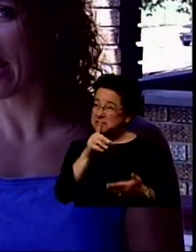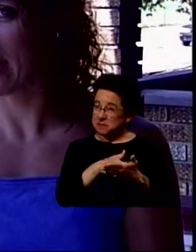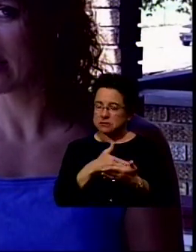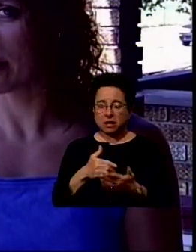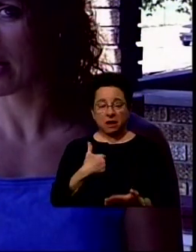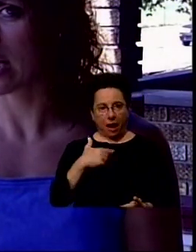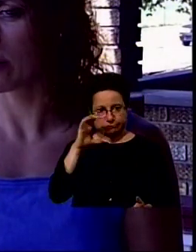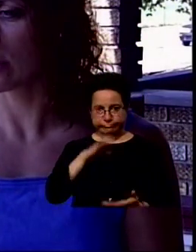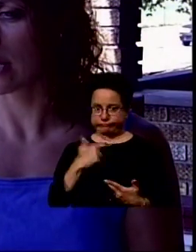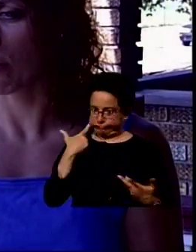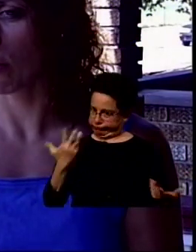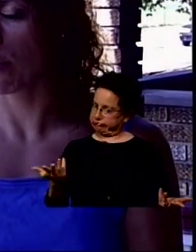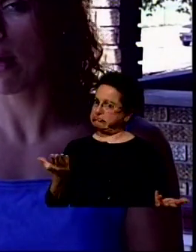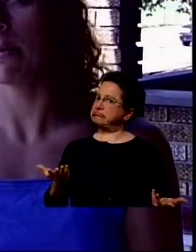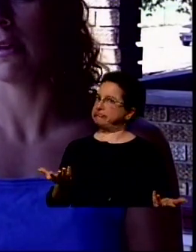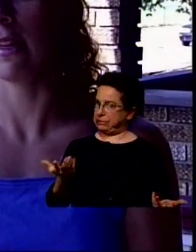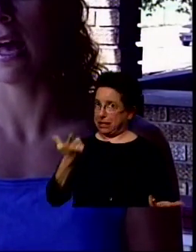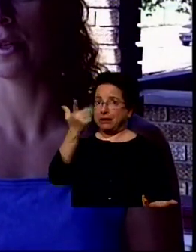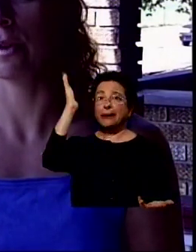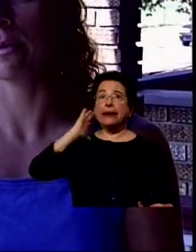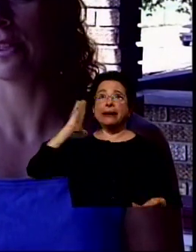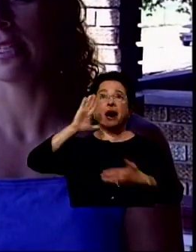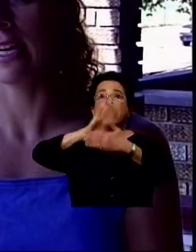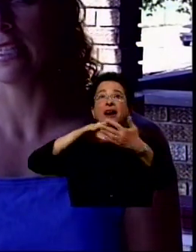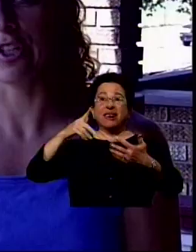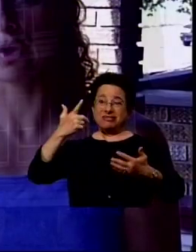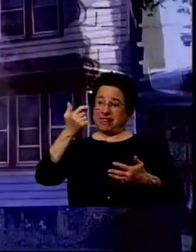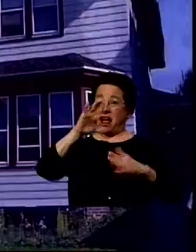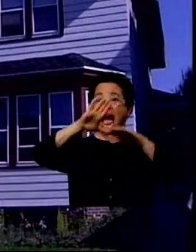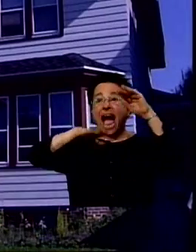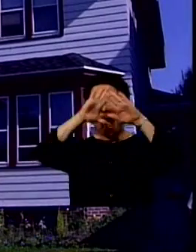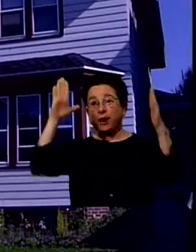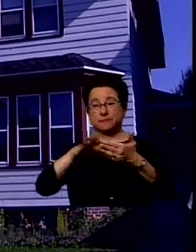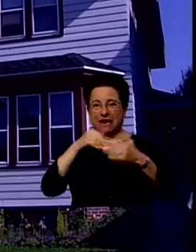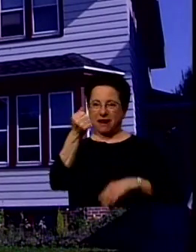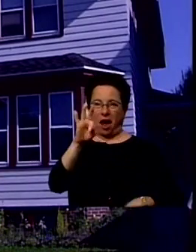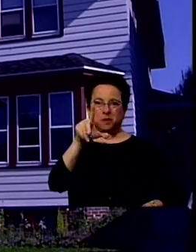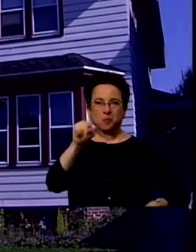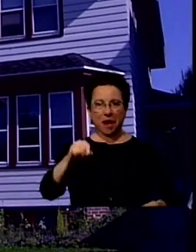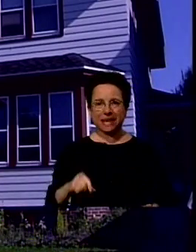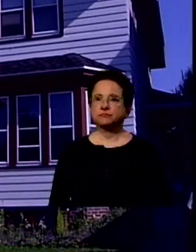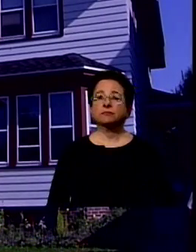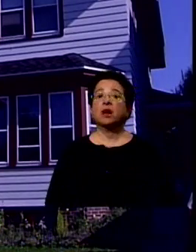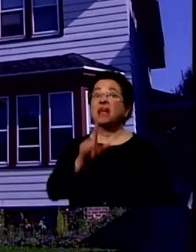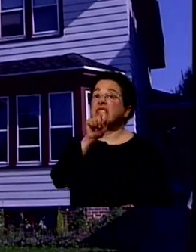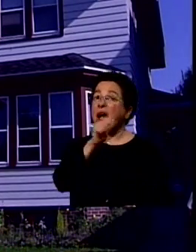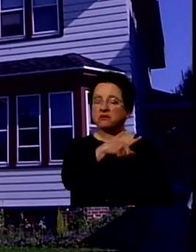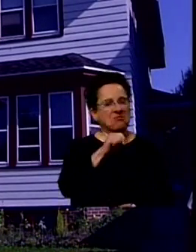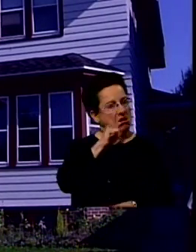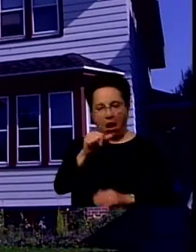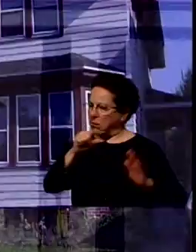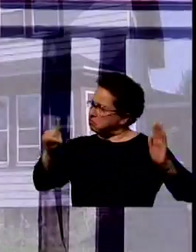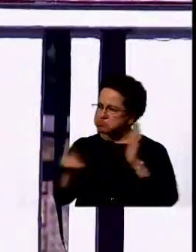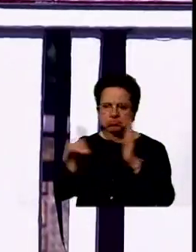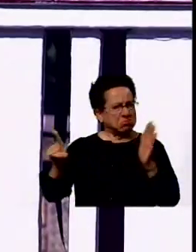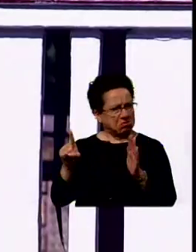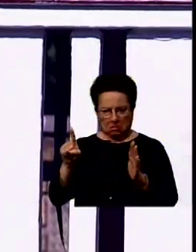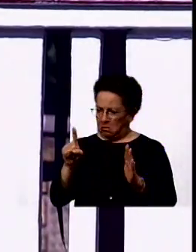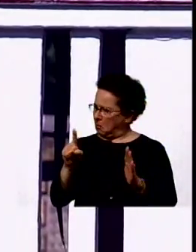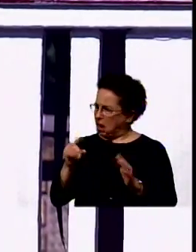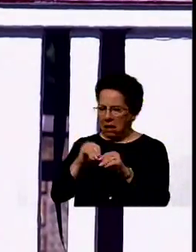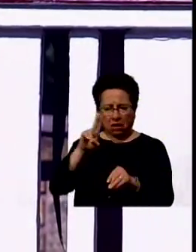of this paint?" And my husband said, "Well, probably. The house was built in 1920. Lead wasn't banned from paint in the United States